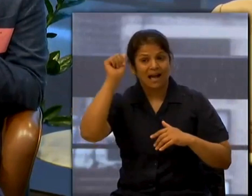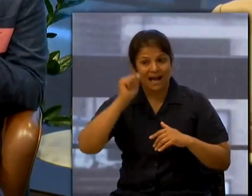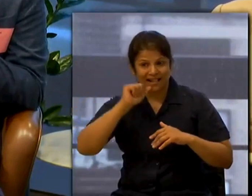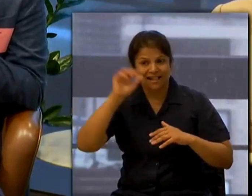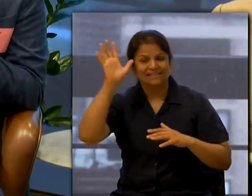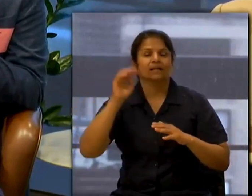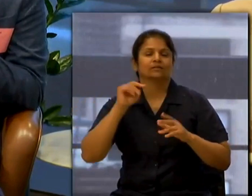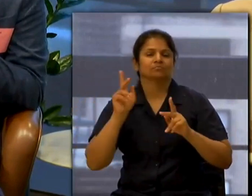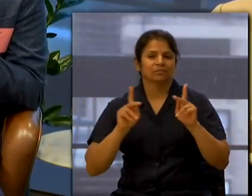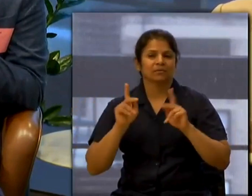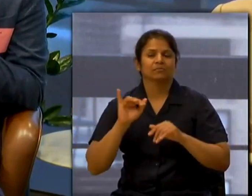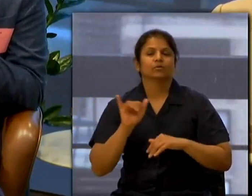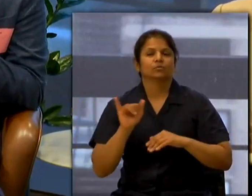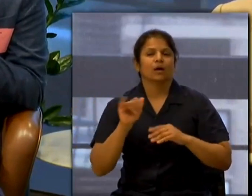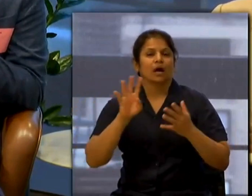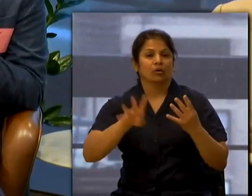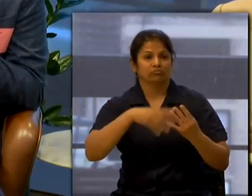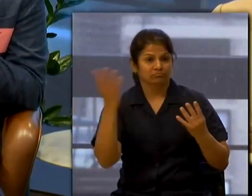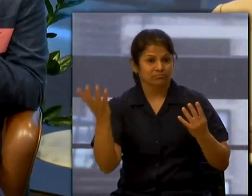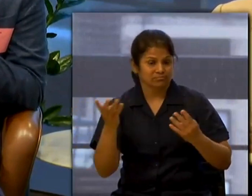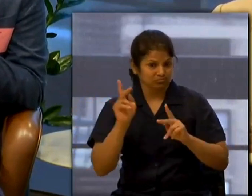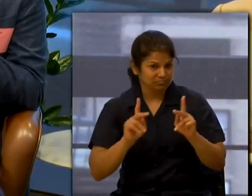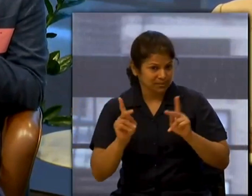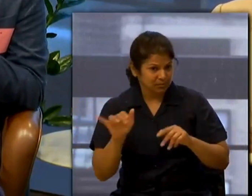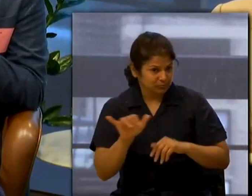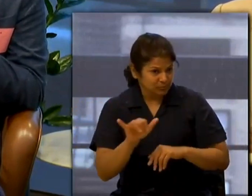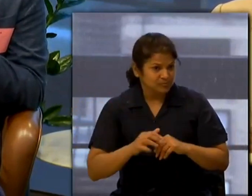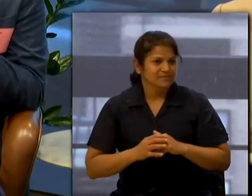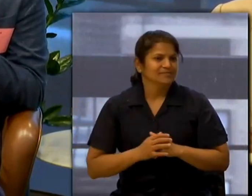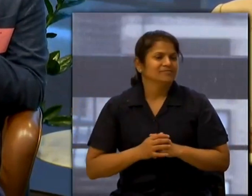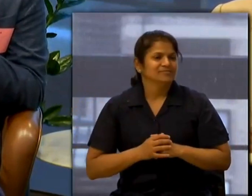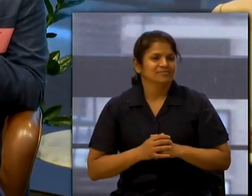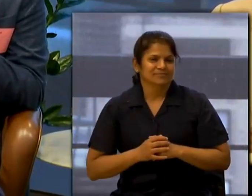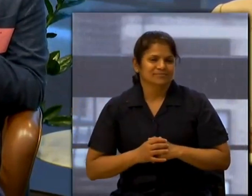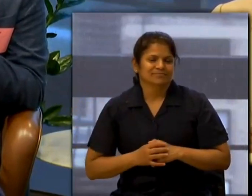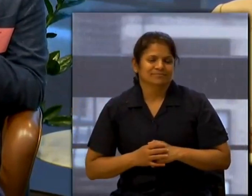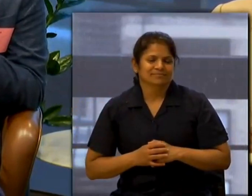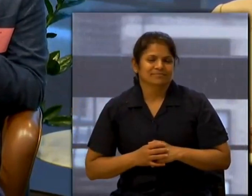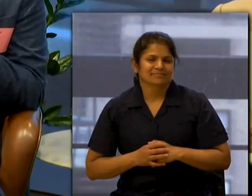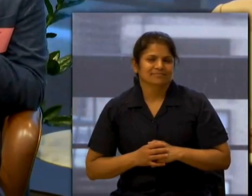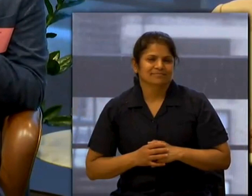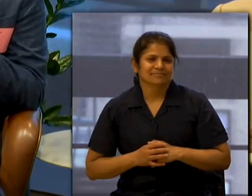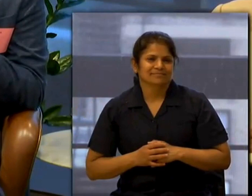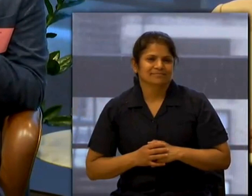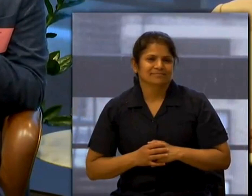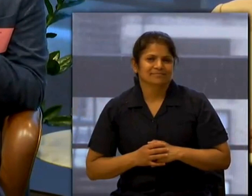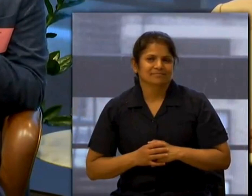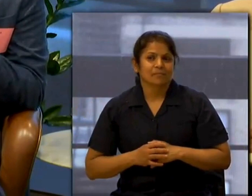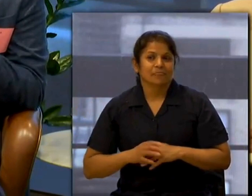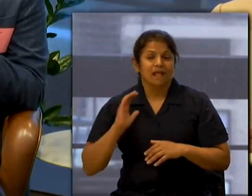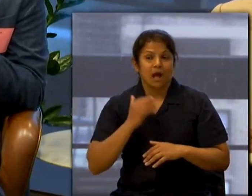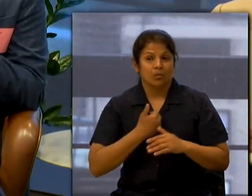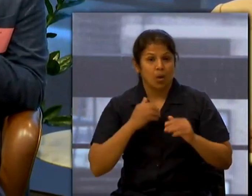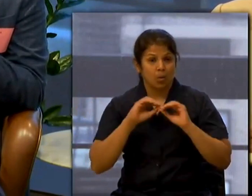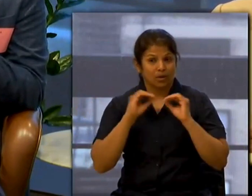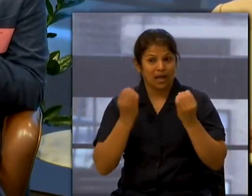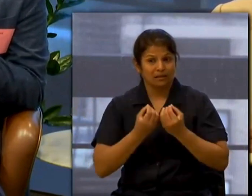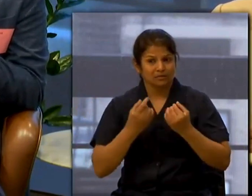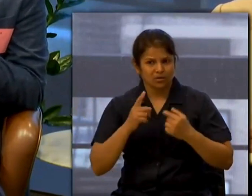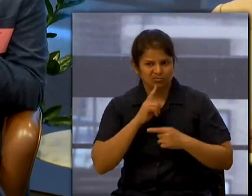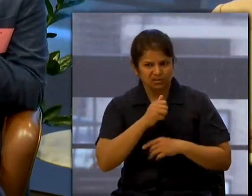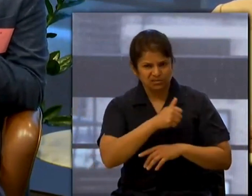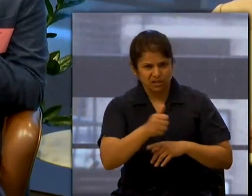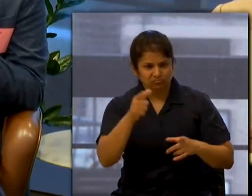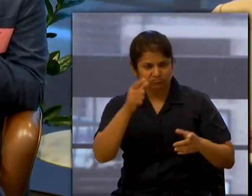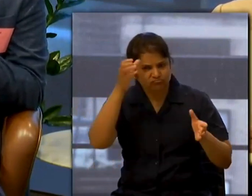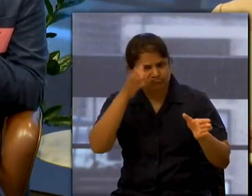Our member organizations are experts in the distinctive needs of the communities they